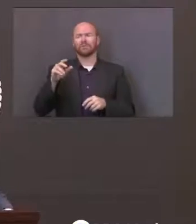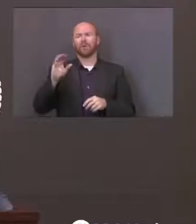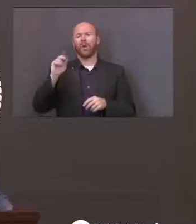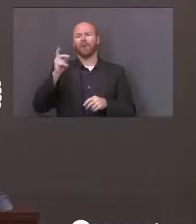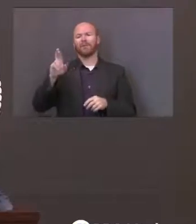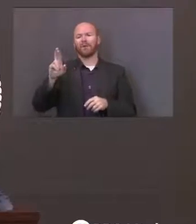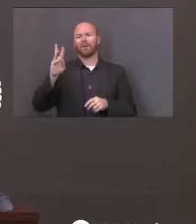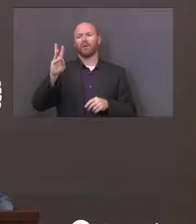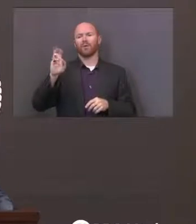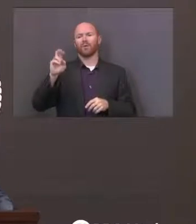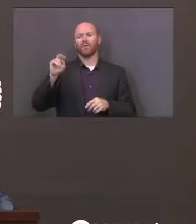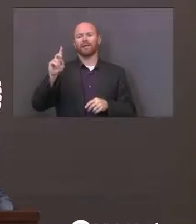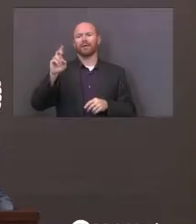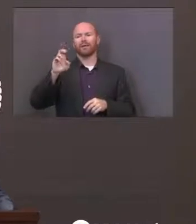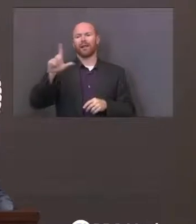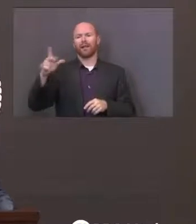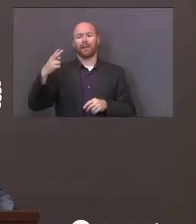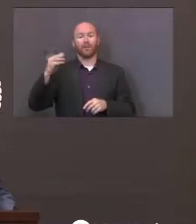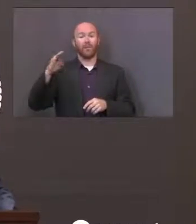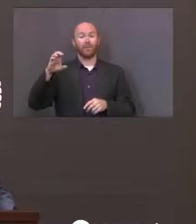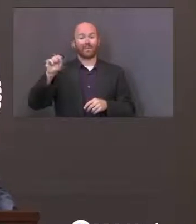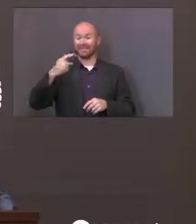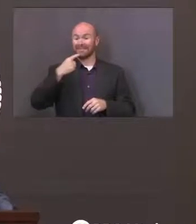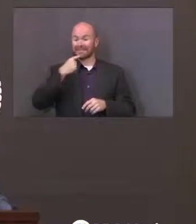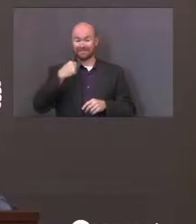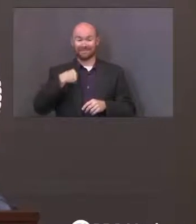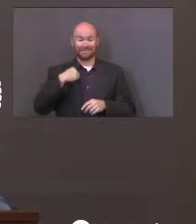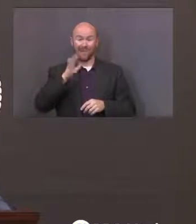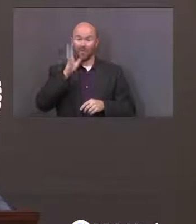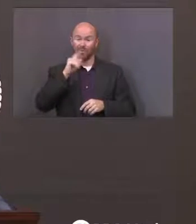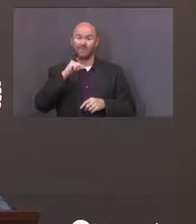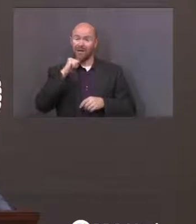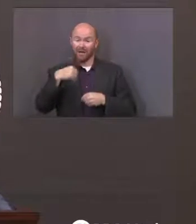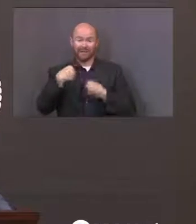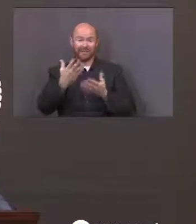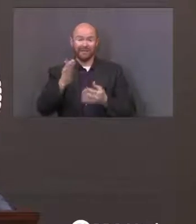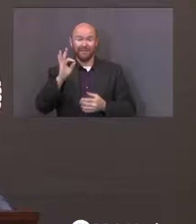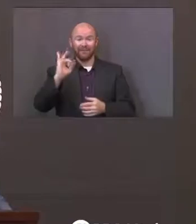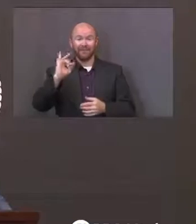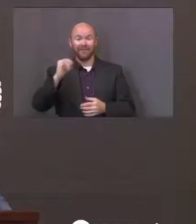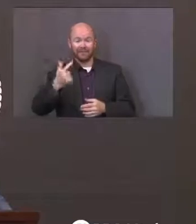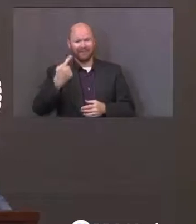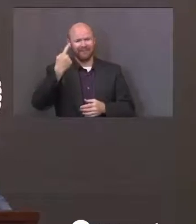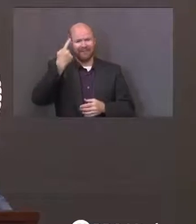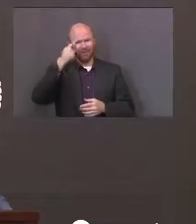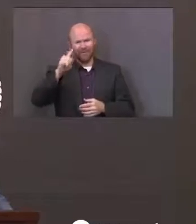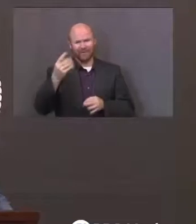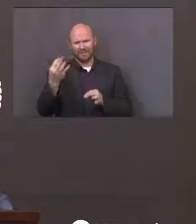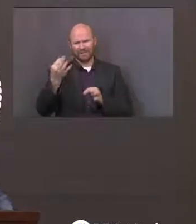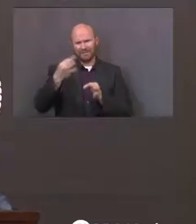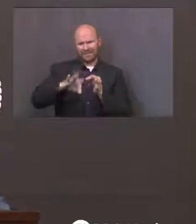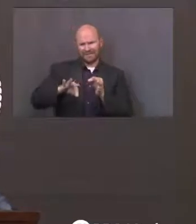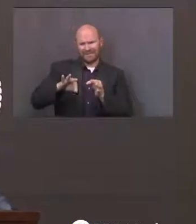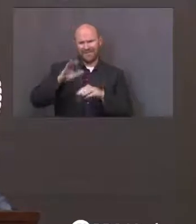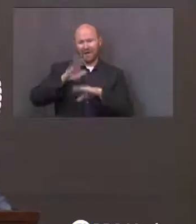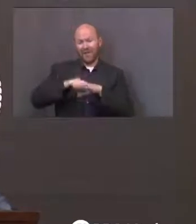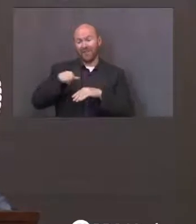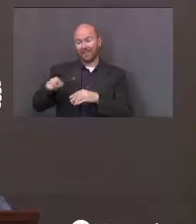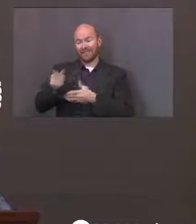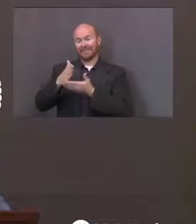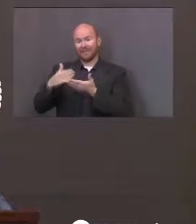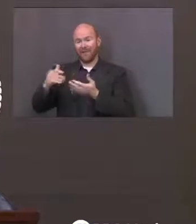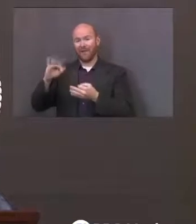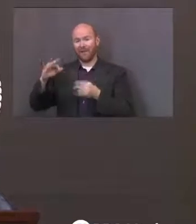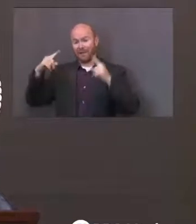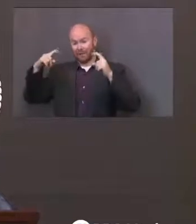said many years ago. He said, "I would not give a fig for the simplicity on this side of complexity, but I would